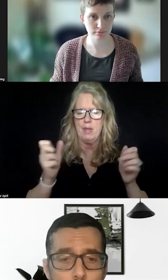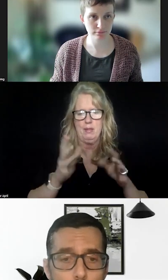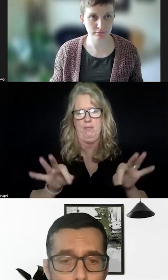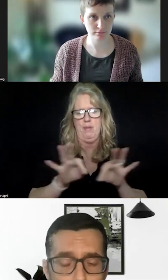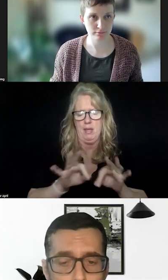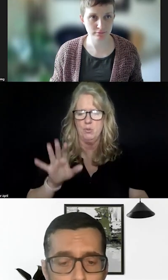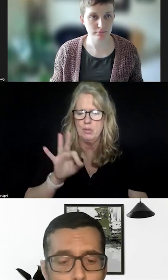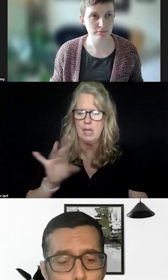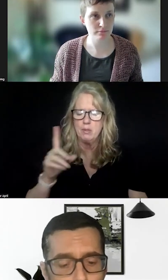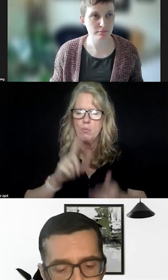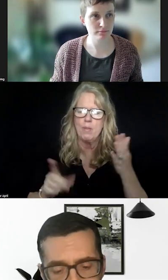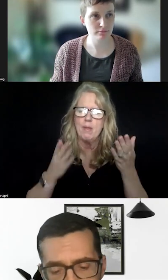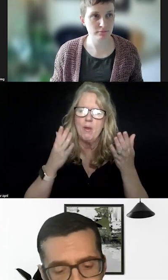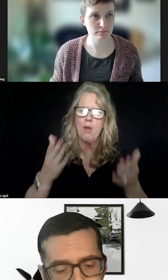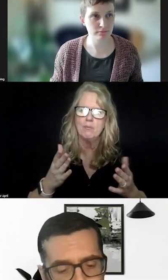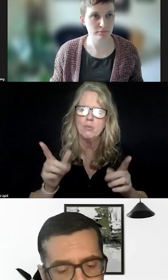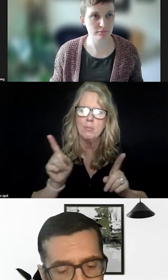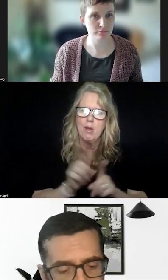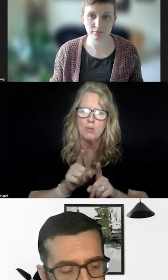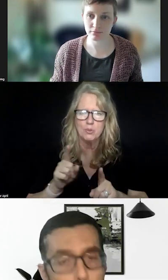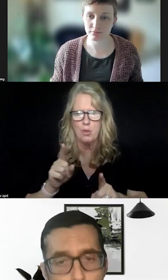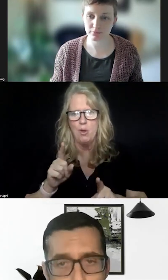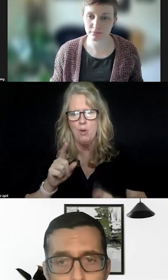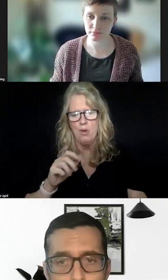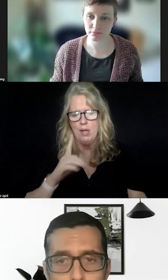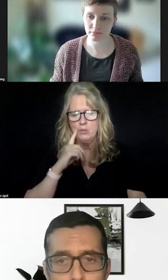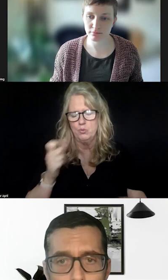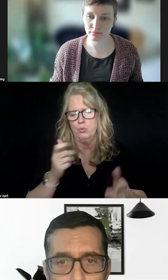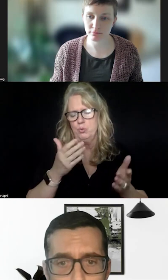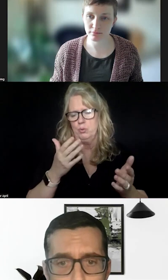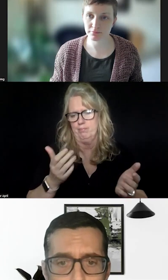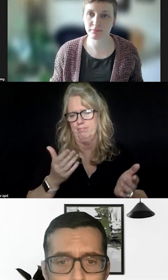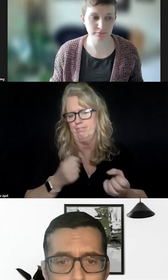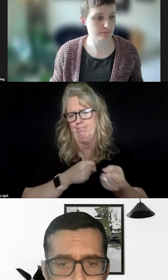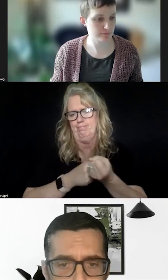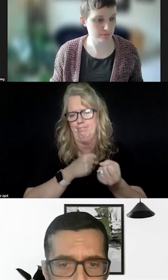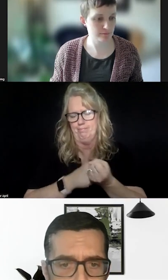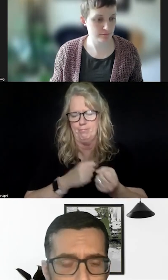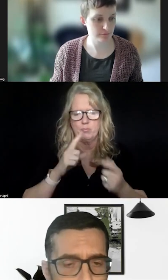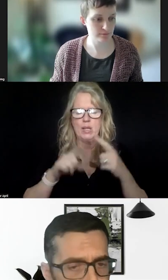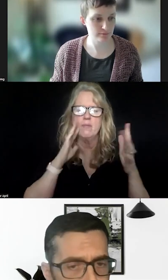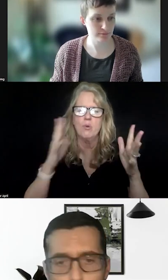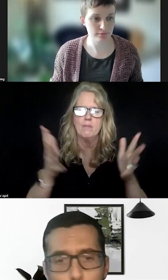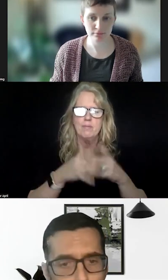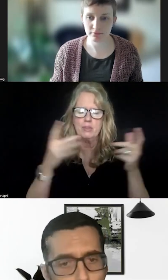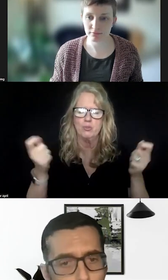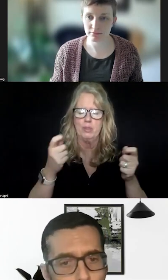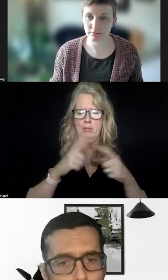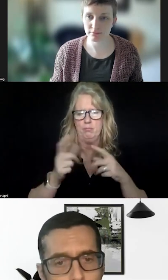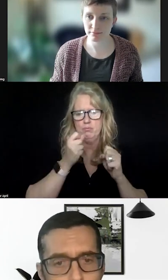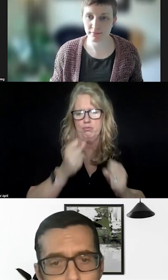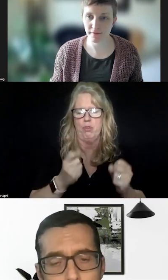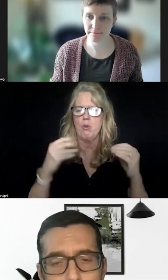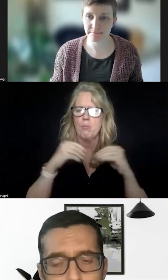988 offers, but also to kind of commemorate this victory and just a stronger and more